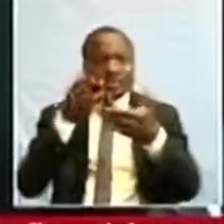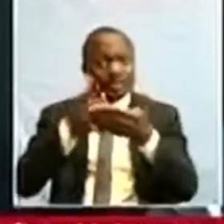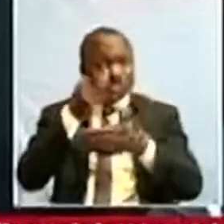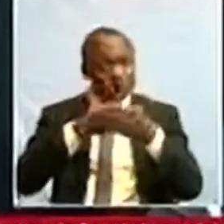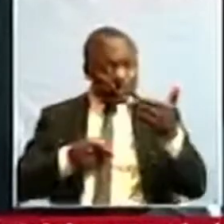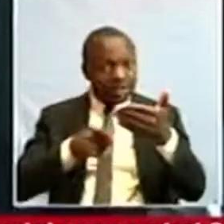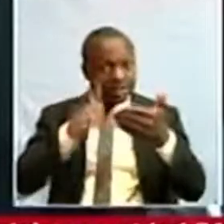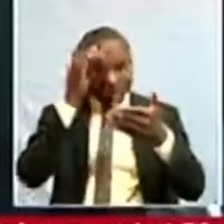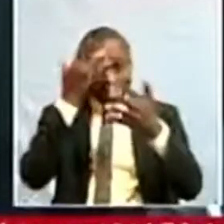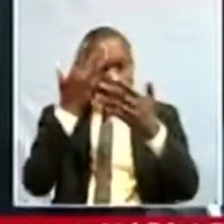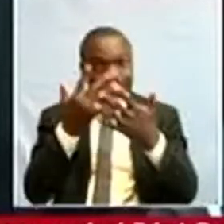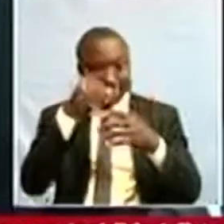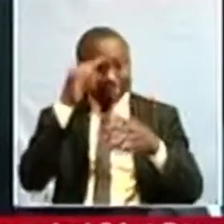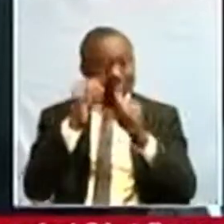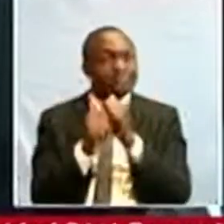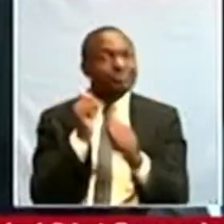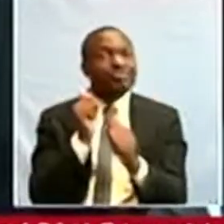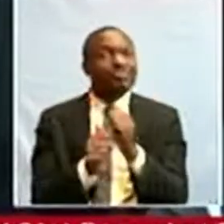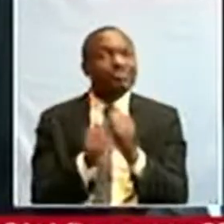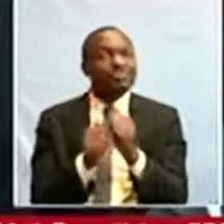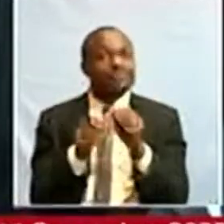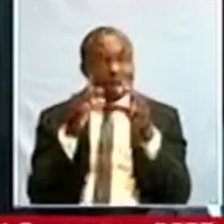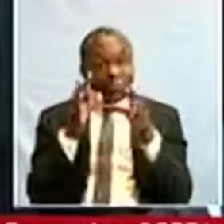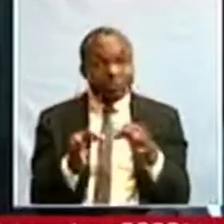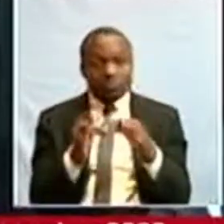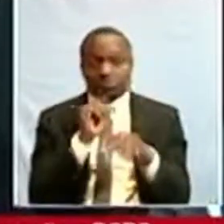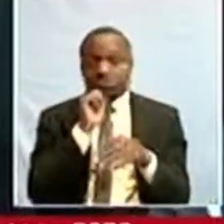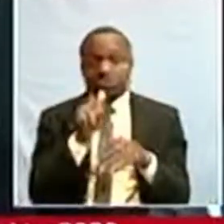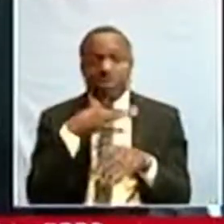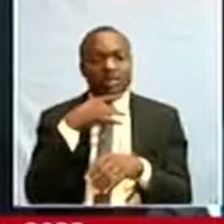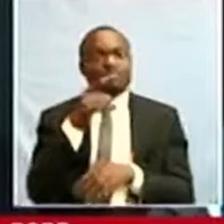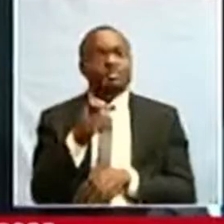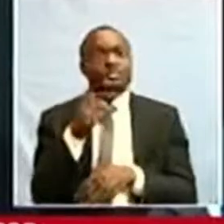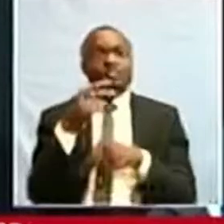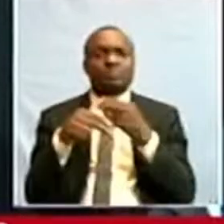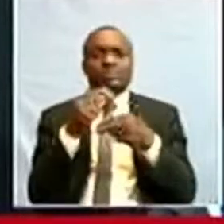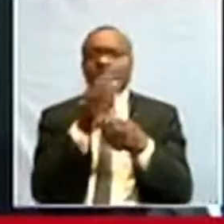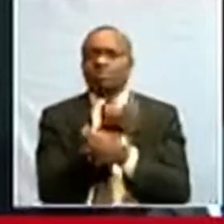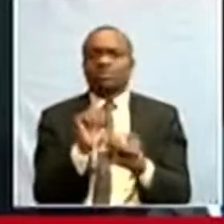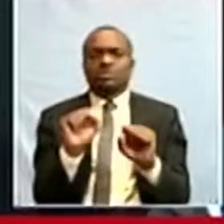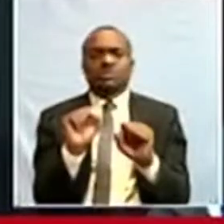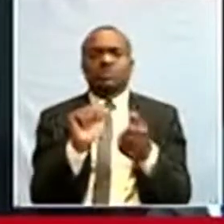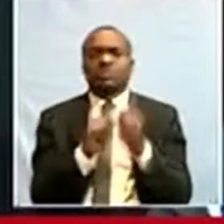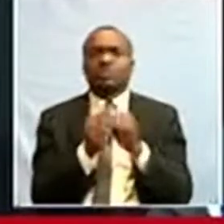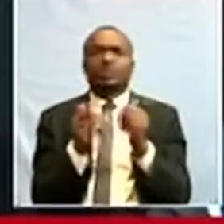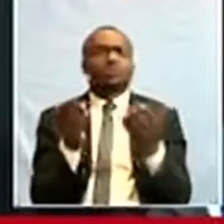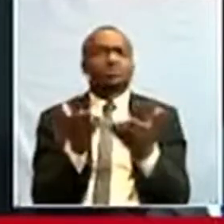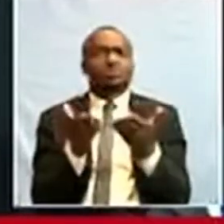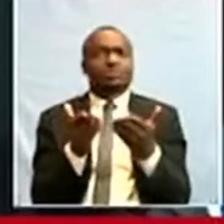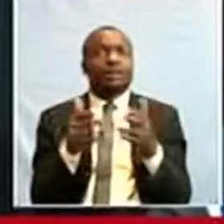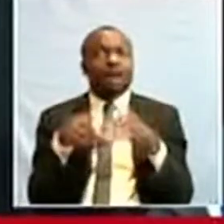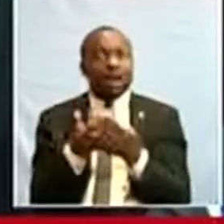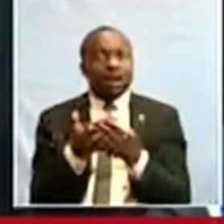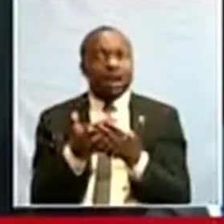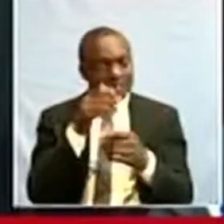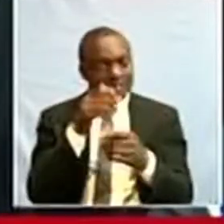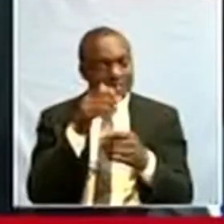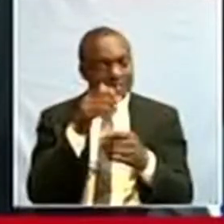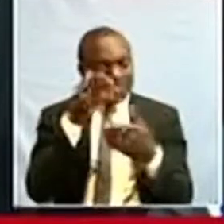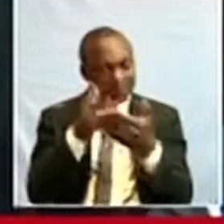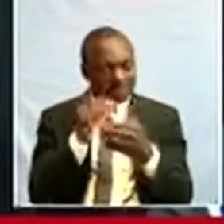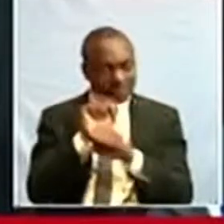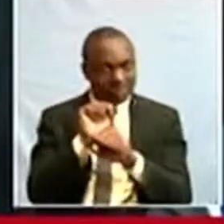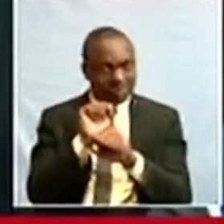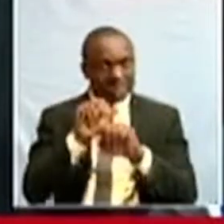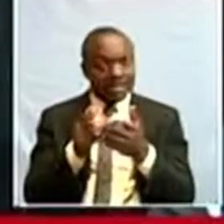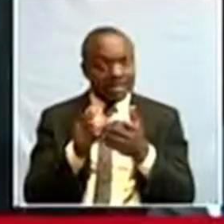we expect? Because if it is not like that, then we are not sorting out the problem. So how practically is it operating?